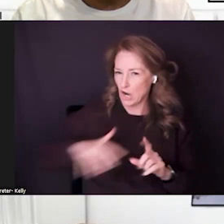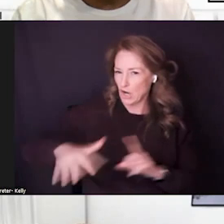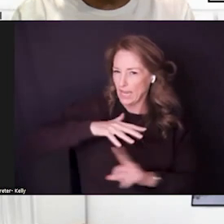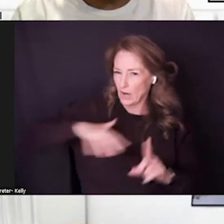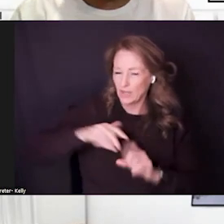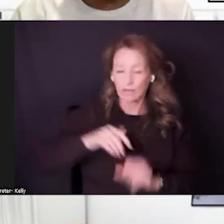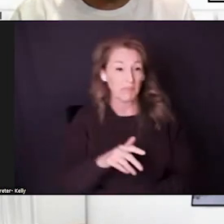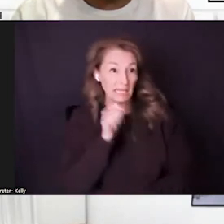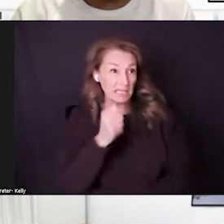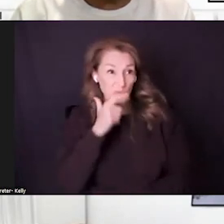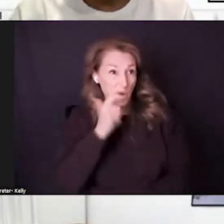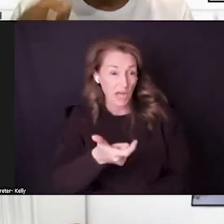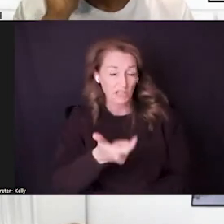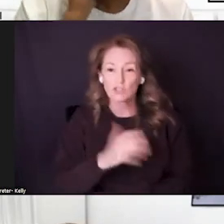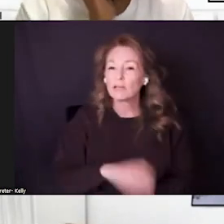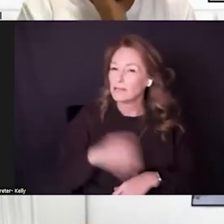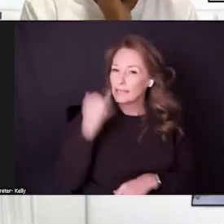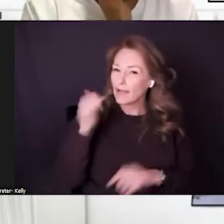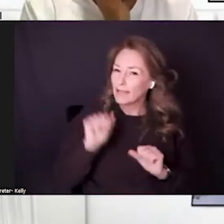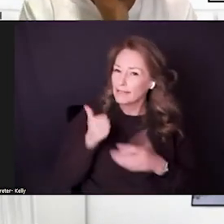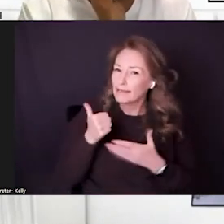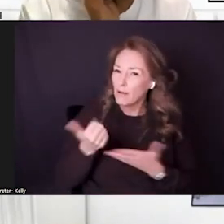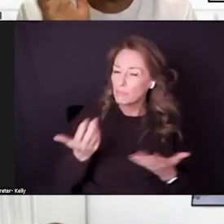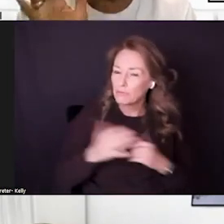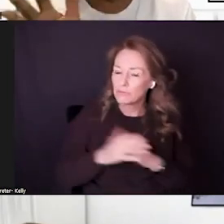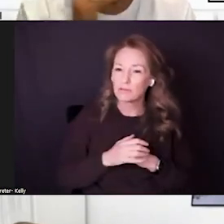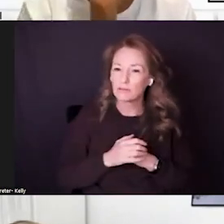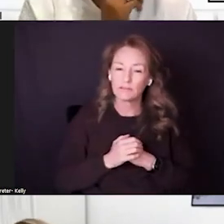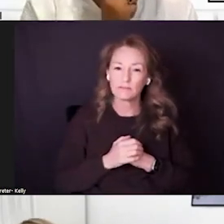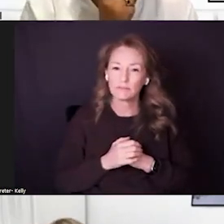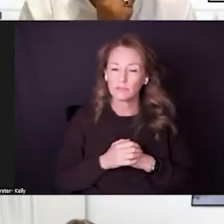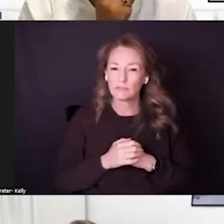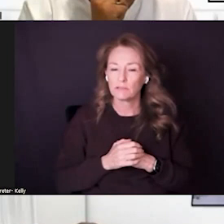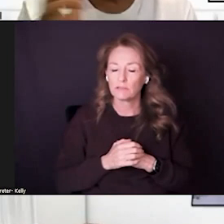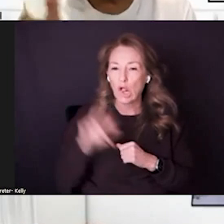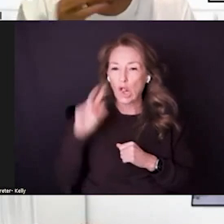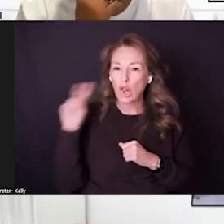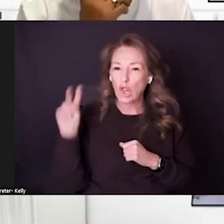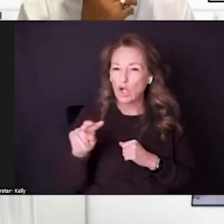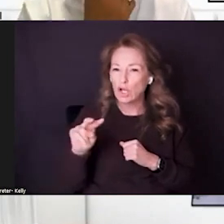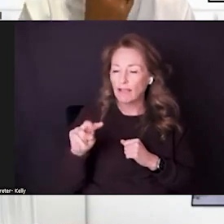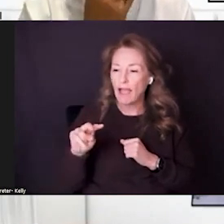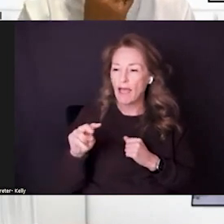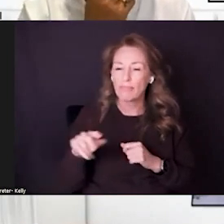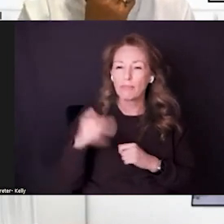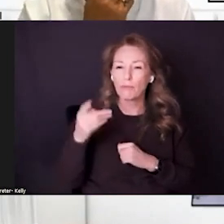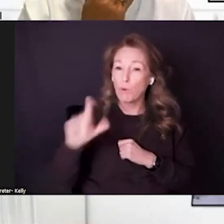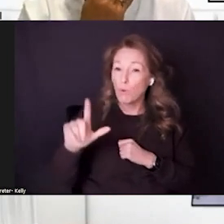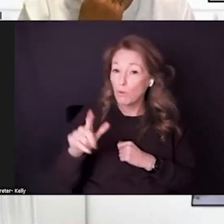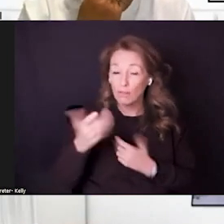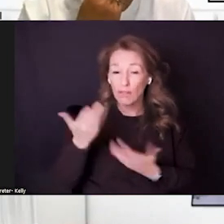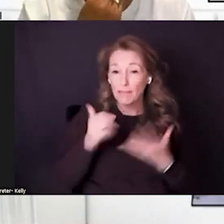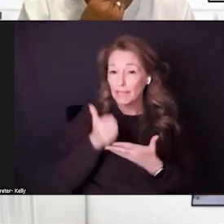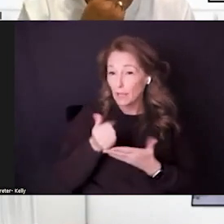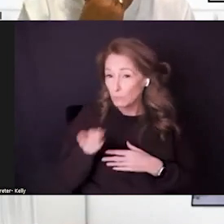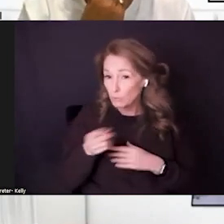gonna go with Well, if I can help out, Australia. if we take a look at the audience, maybe that might be helpful to you. The audience,